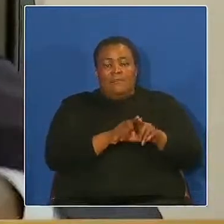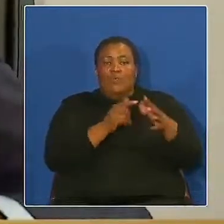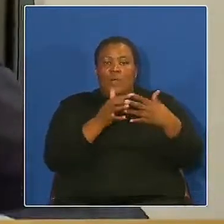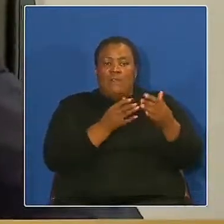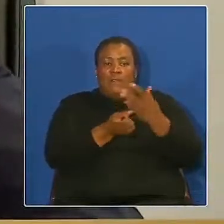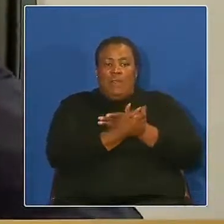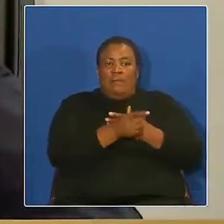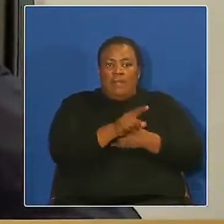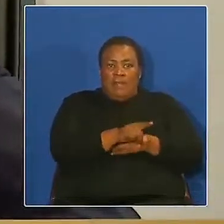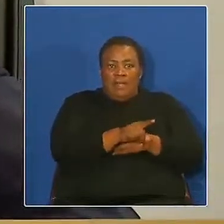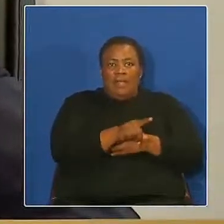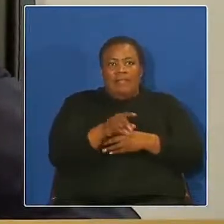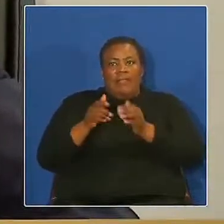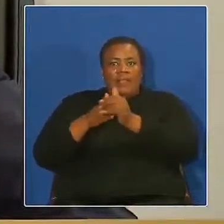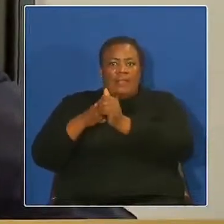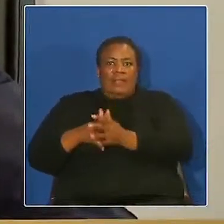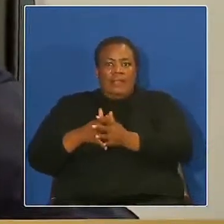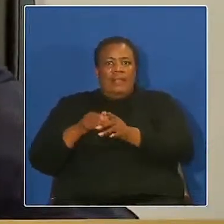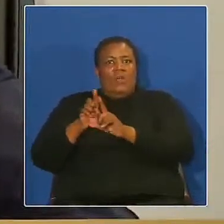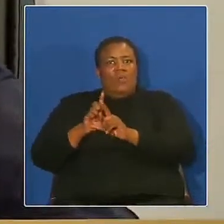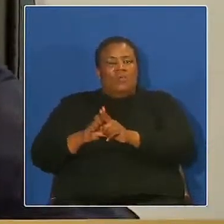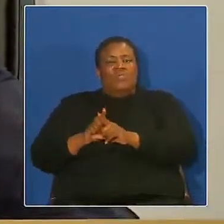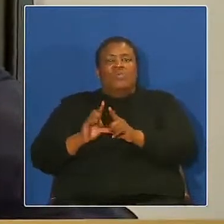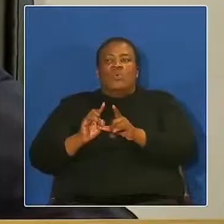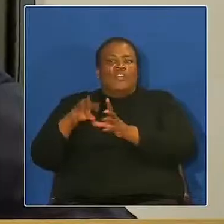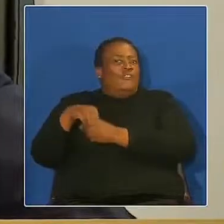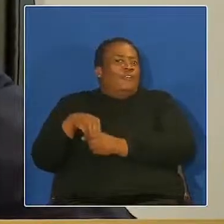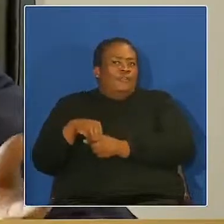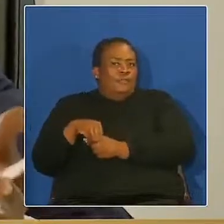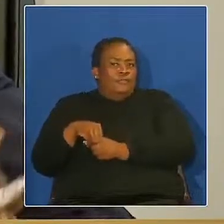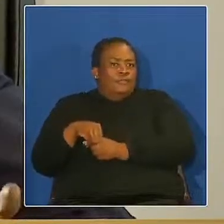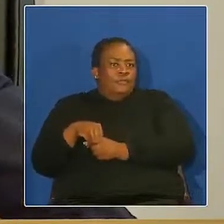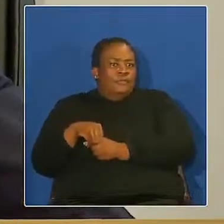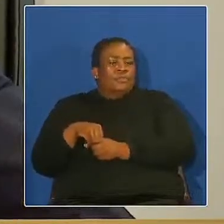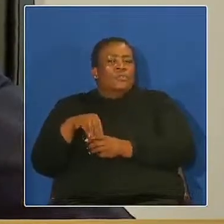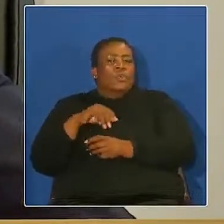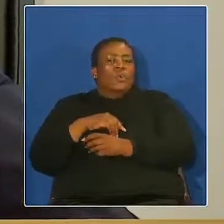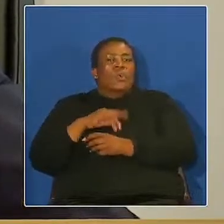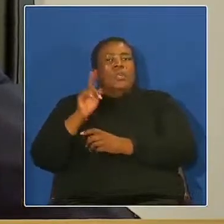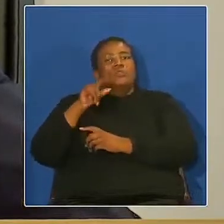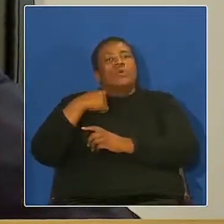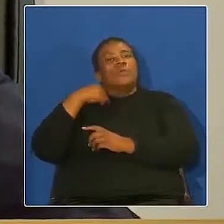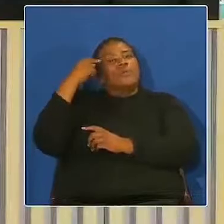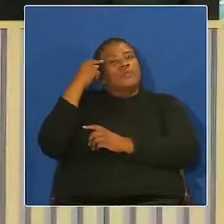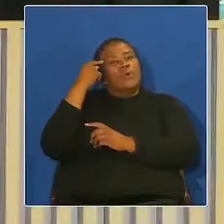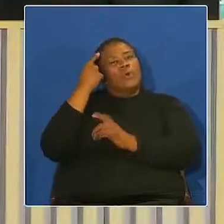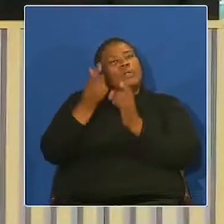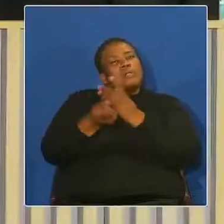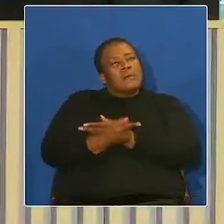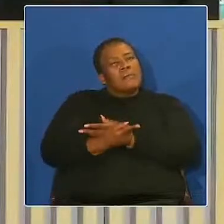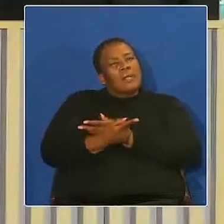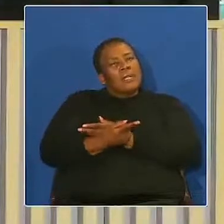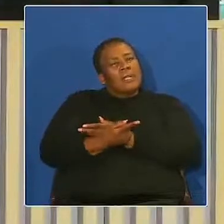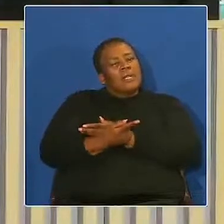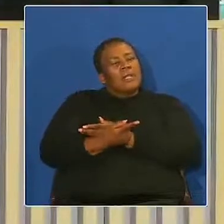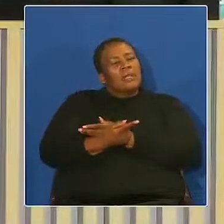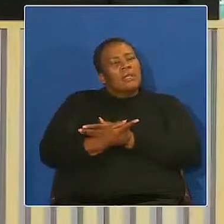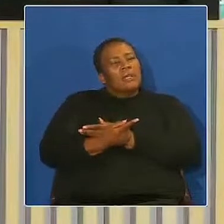So that was the triangle of the misinformation that we saw coming up thick and fast,